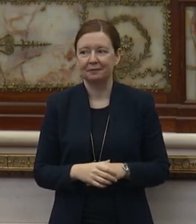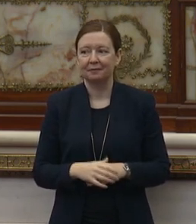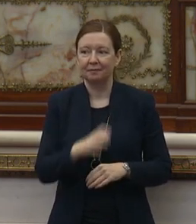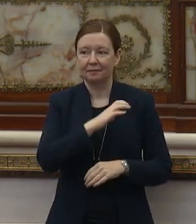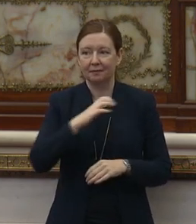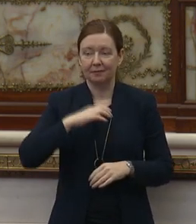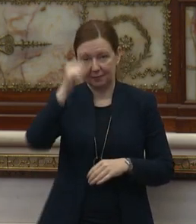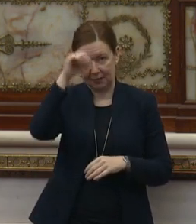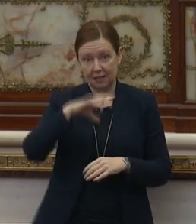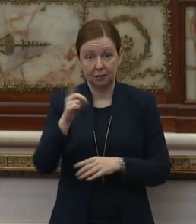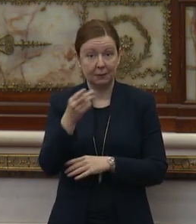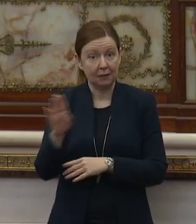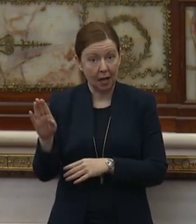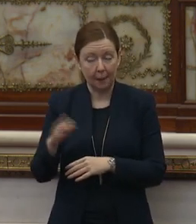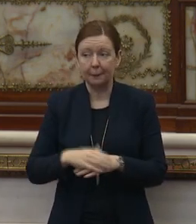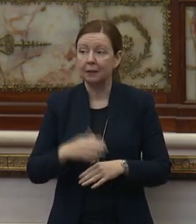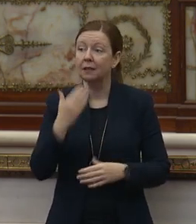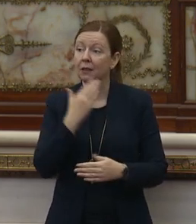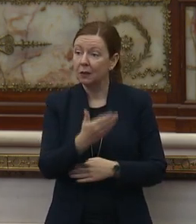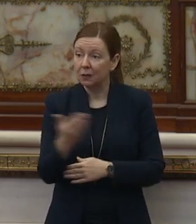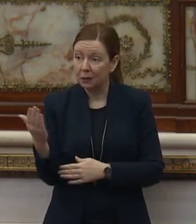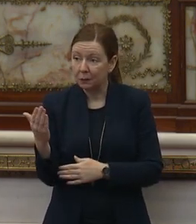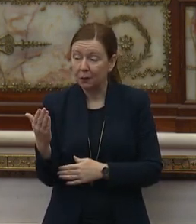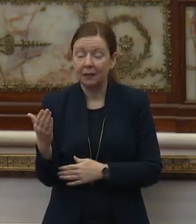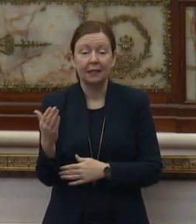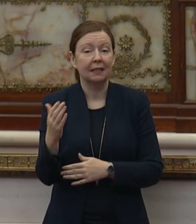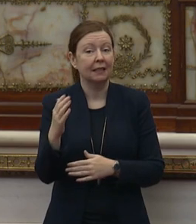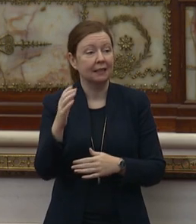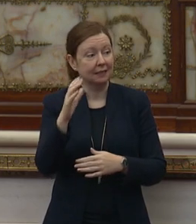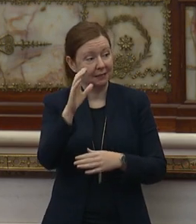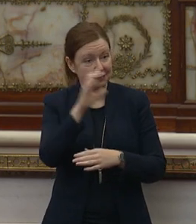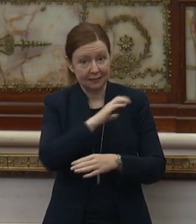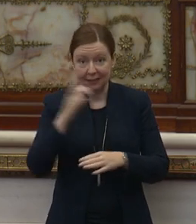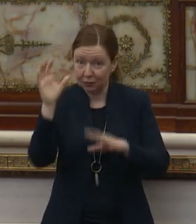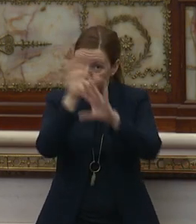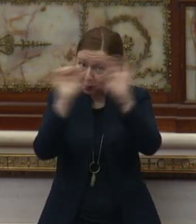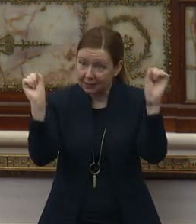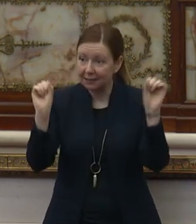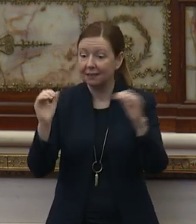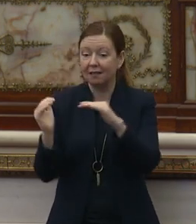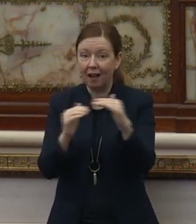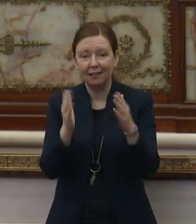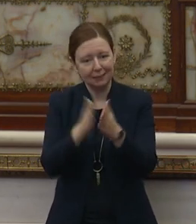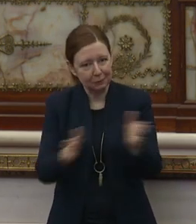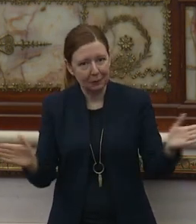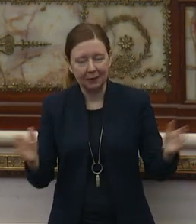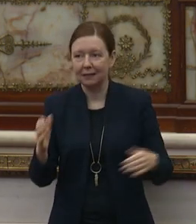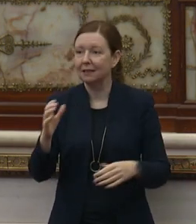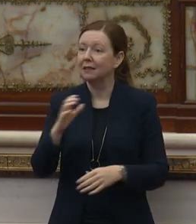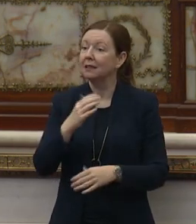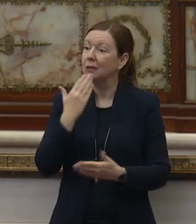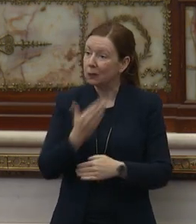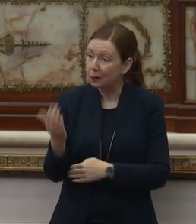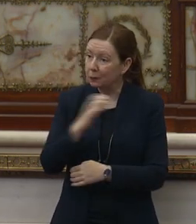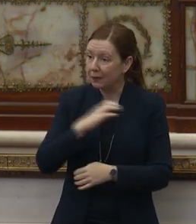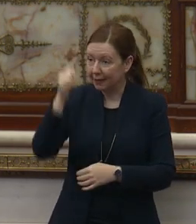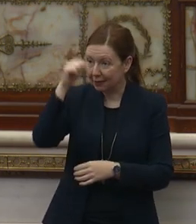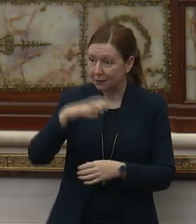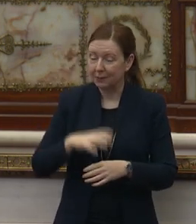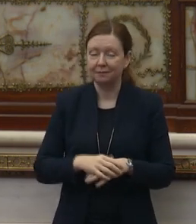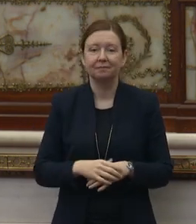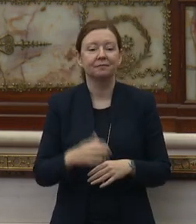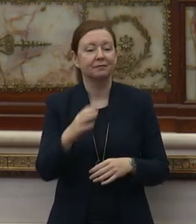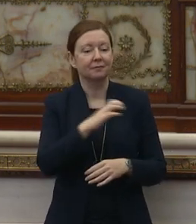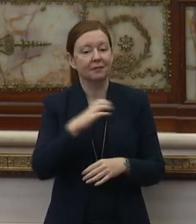Councilman Dom. Good morning, Council President and colleagues and the public. Good morning, Councilman.